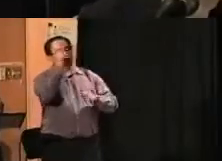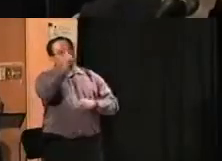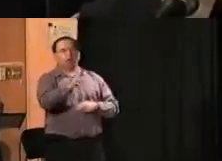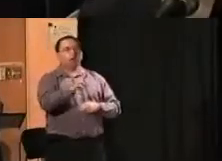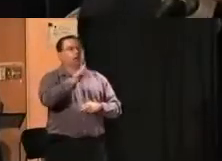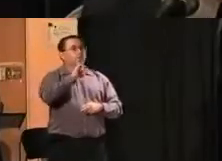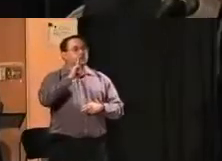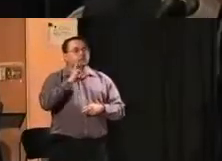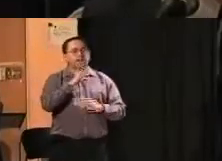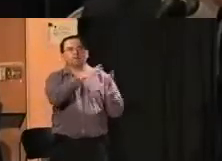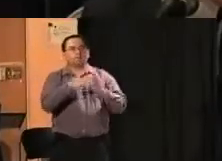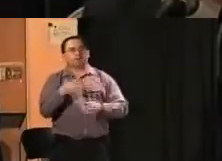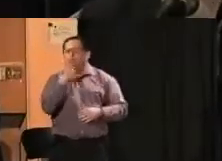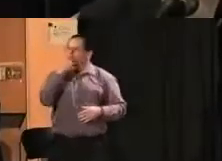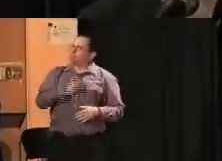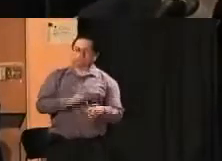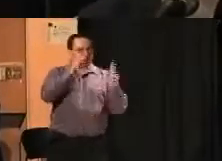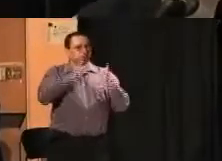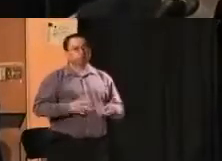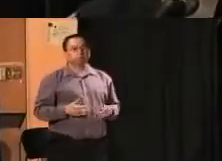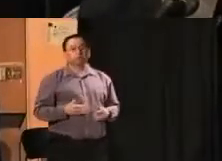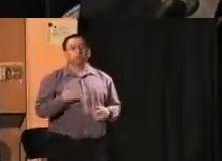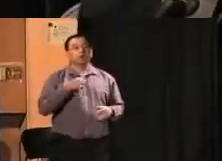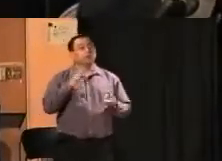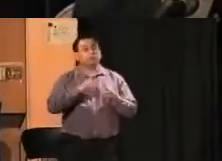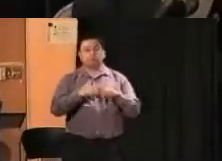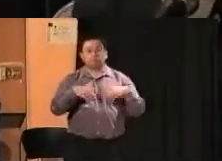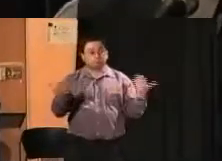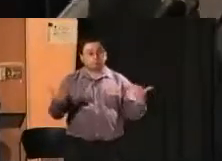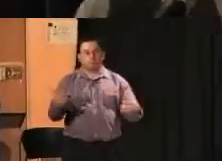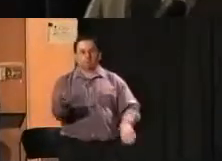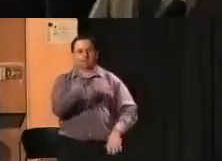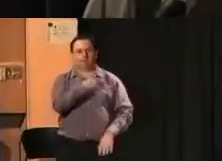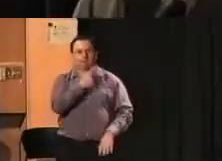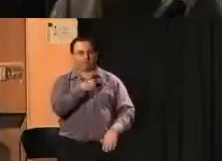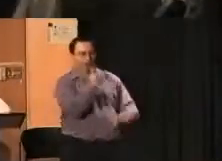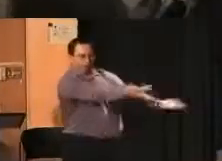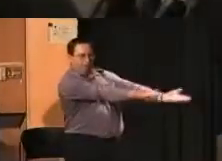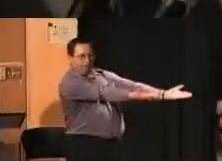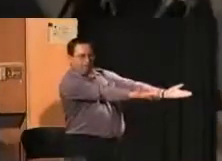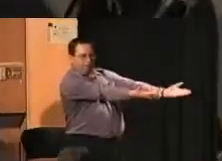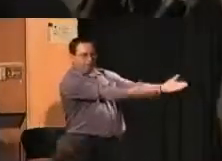American treasure. My friends, Angela.